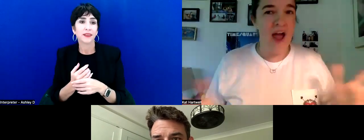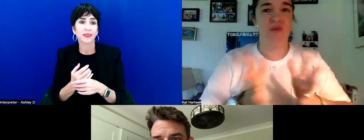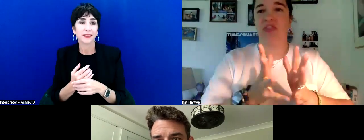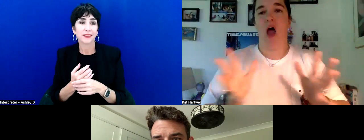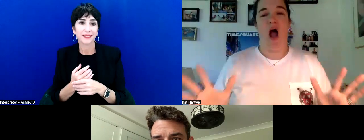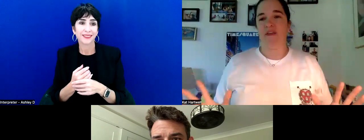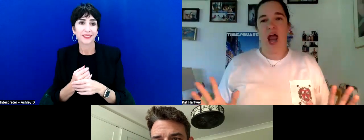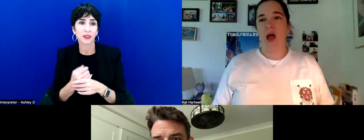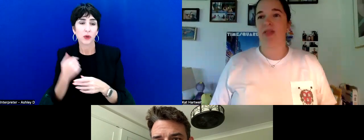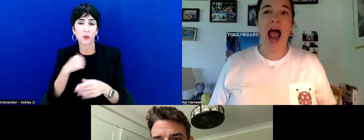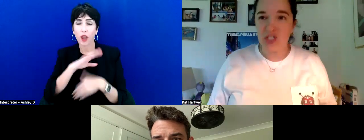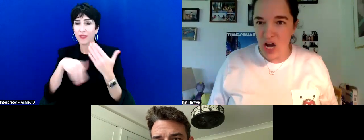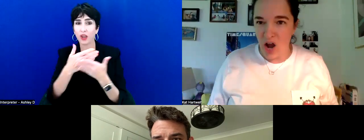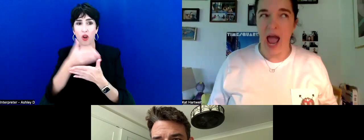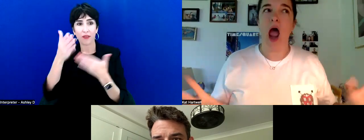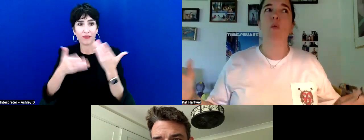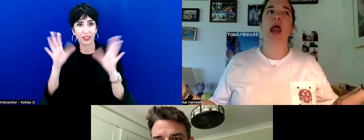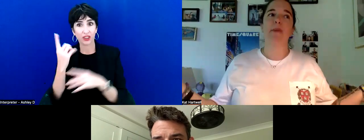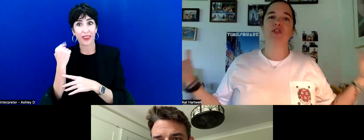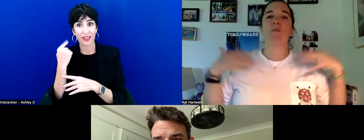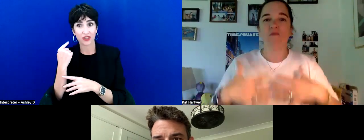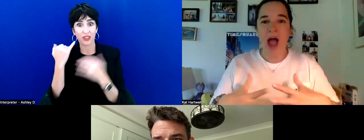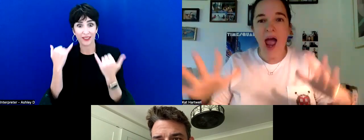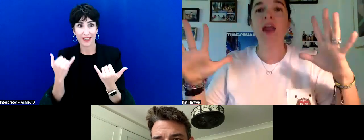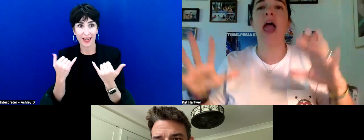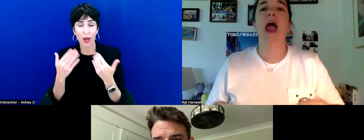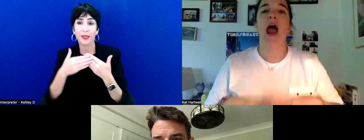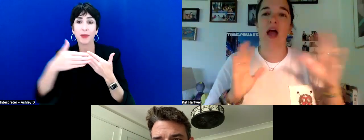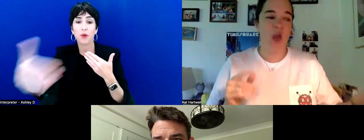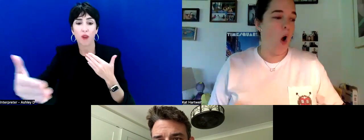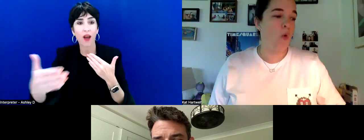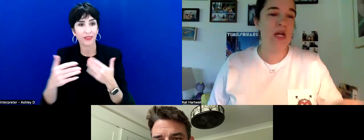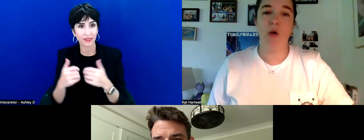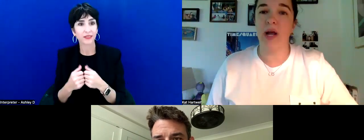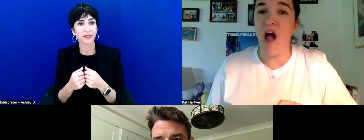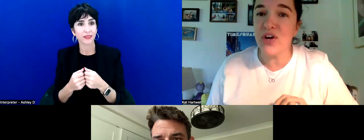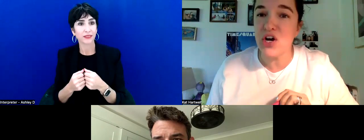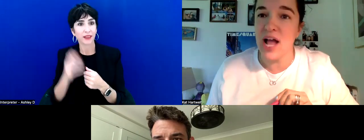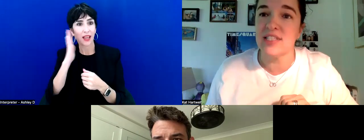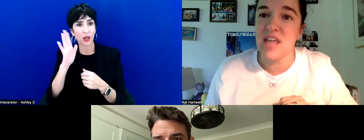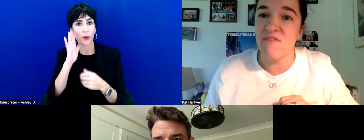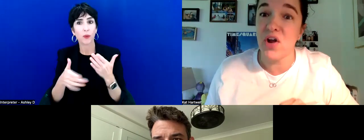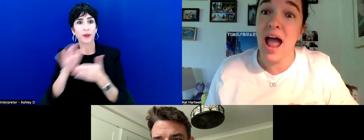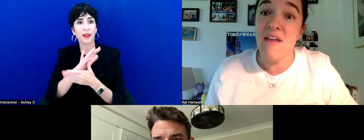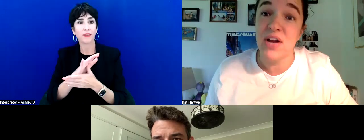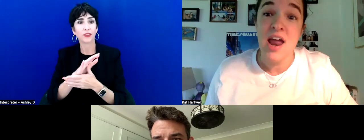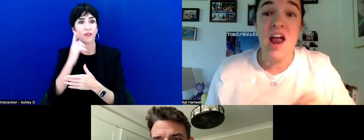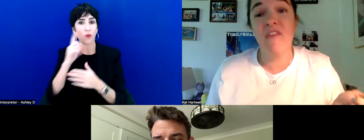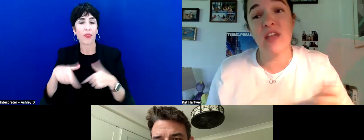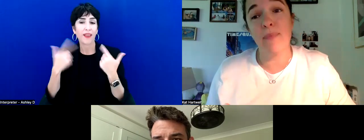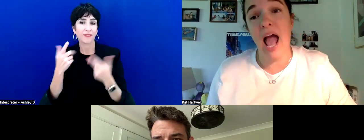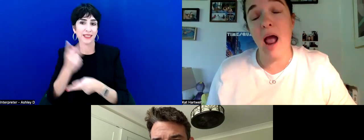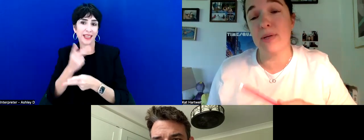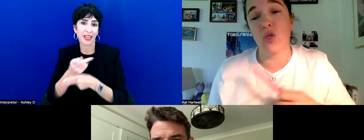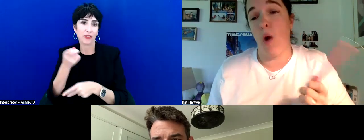rocked everything all of that up last year. Now we're able to move on, and I know he will be covered and stuff for life